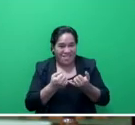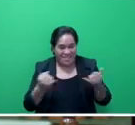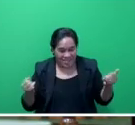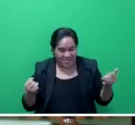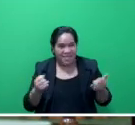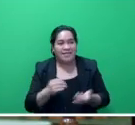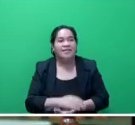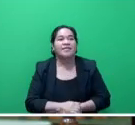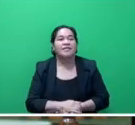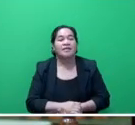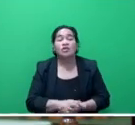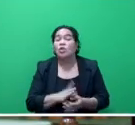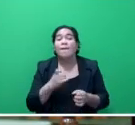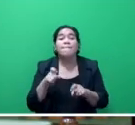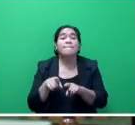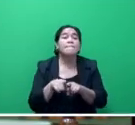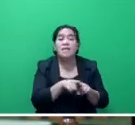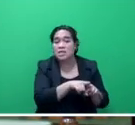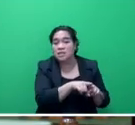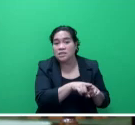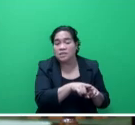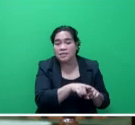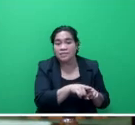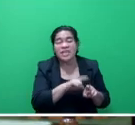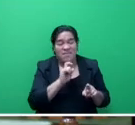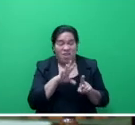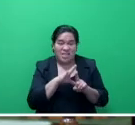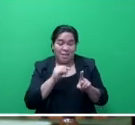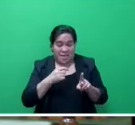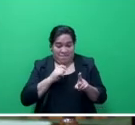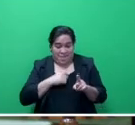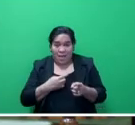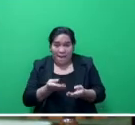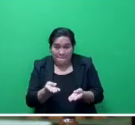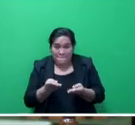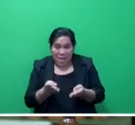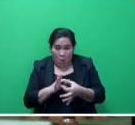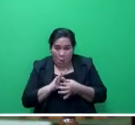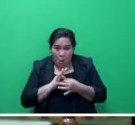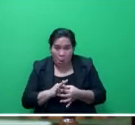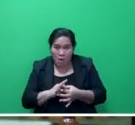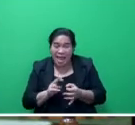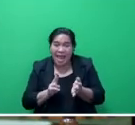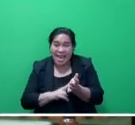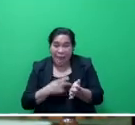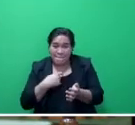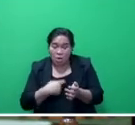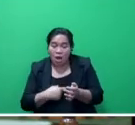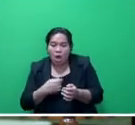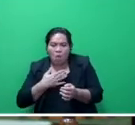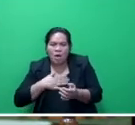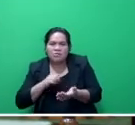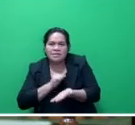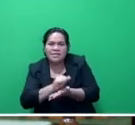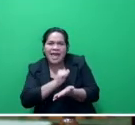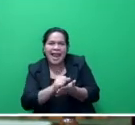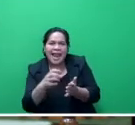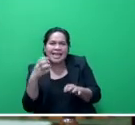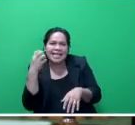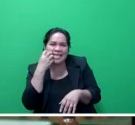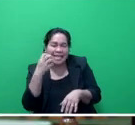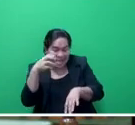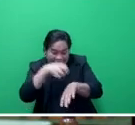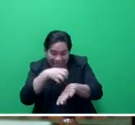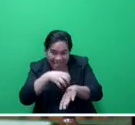Essentially what this means, Mr. Speaker, sir, if I run a small bakery in Nambua and I want to be able to sell my cakes online, I can go onto